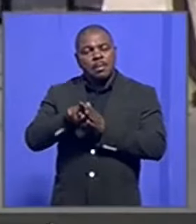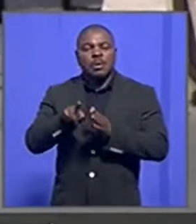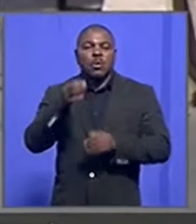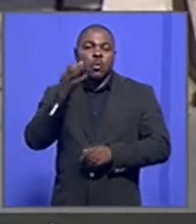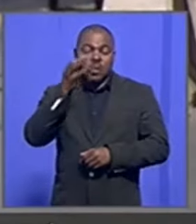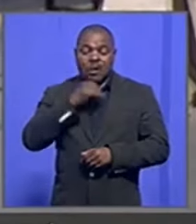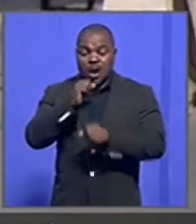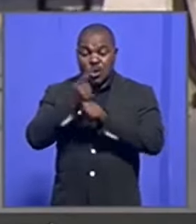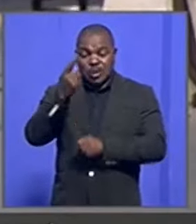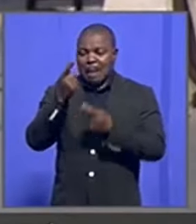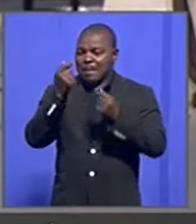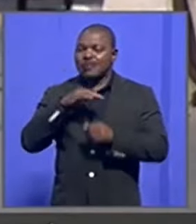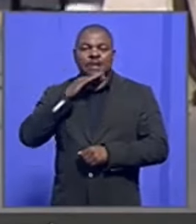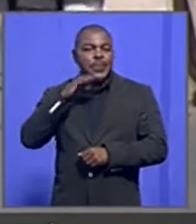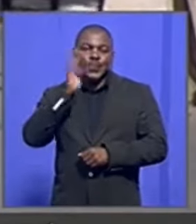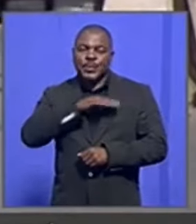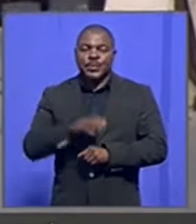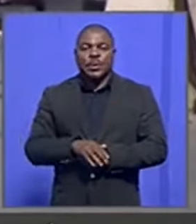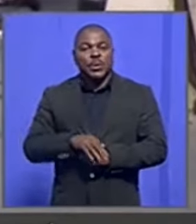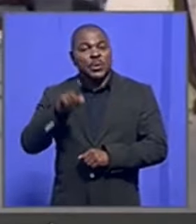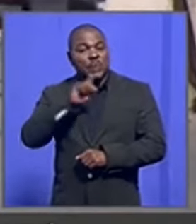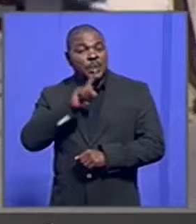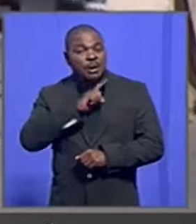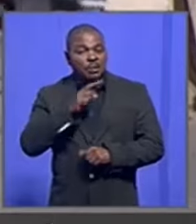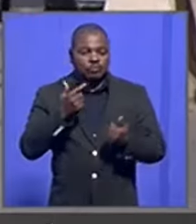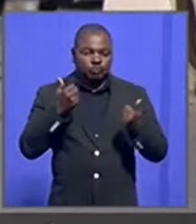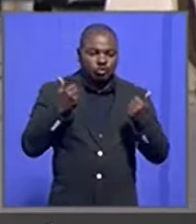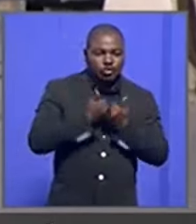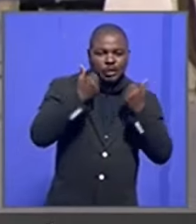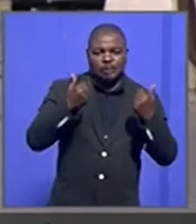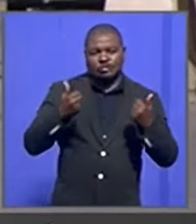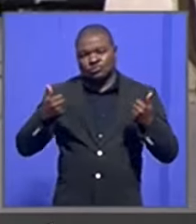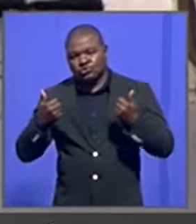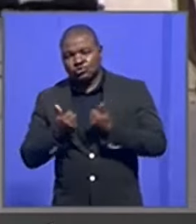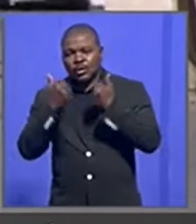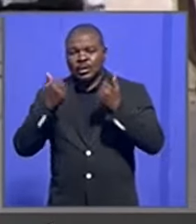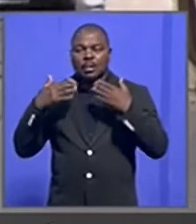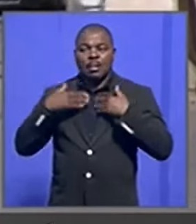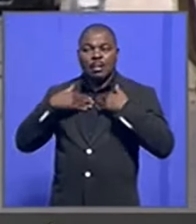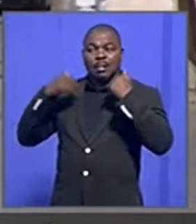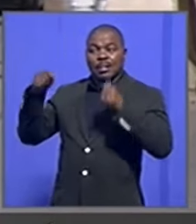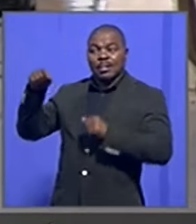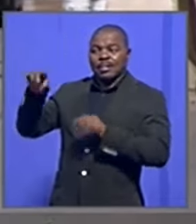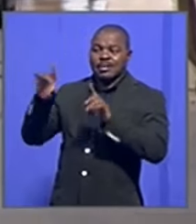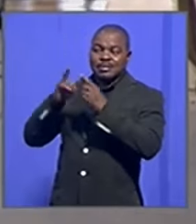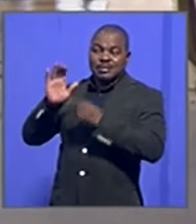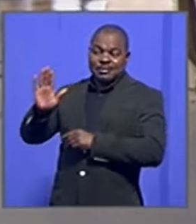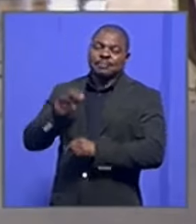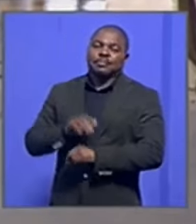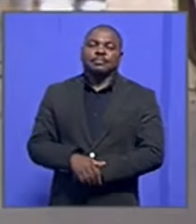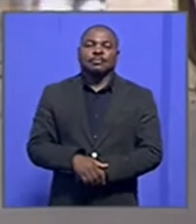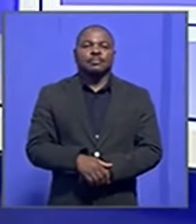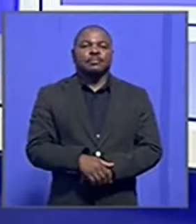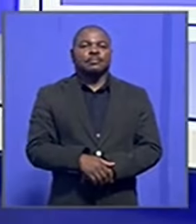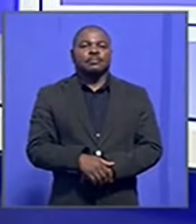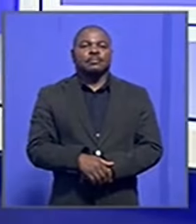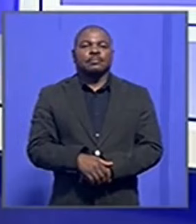matlole. Seno se dirwa ke dikgwetlho tsa semolao kwa lefapheng la boitekanelo gareng ga tse dingwe.